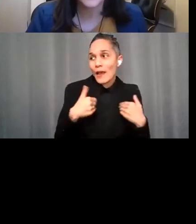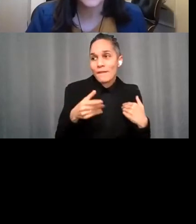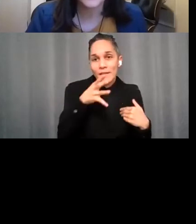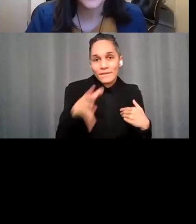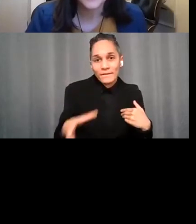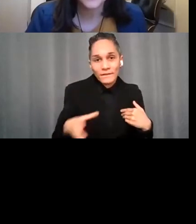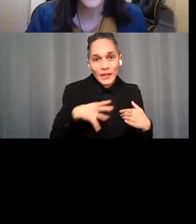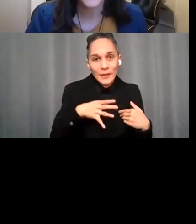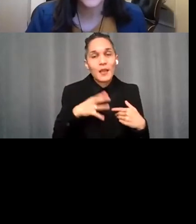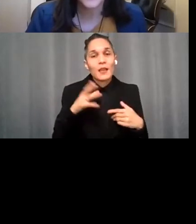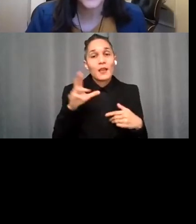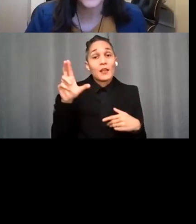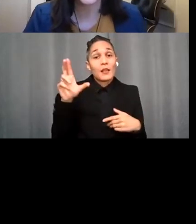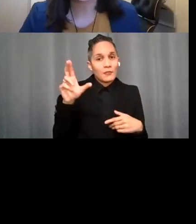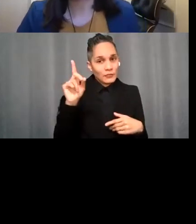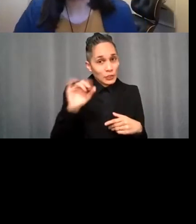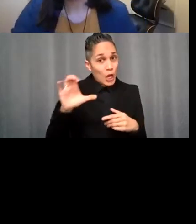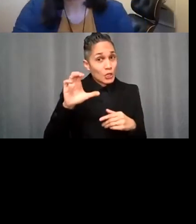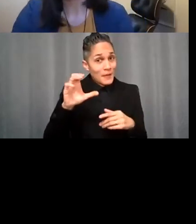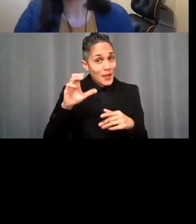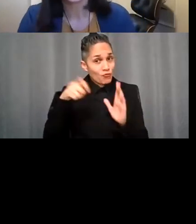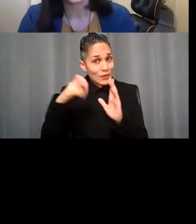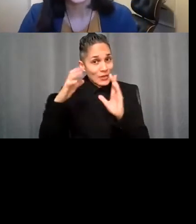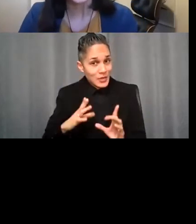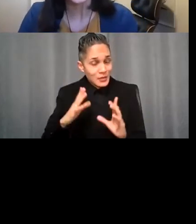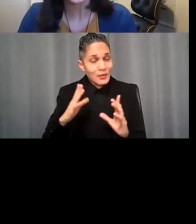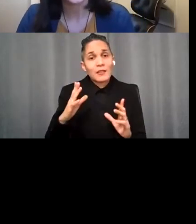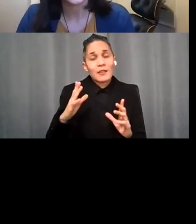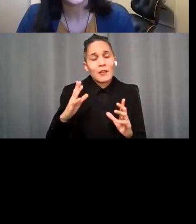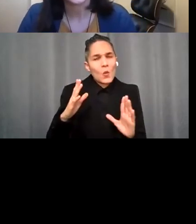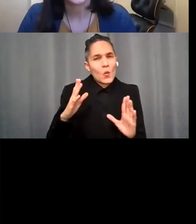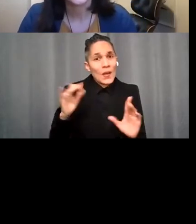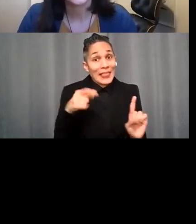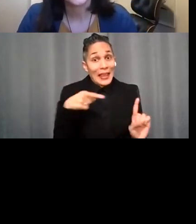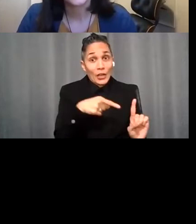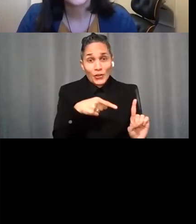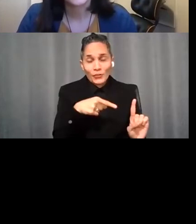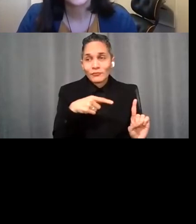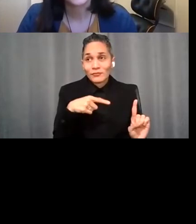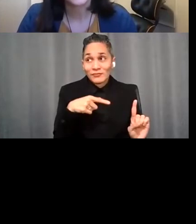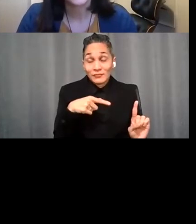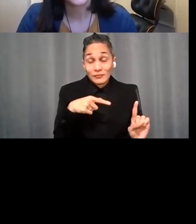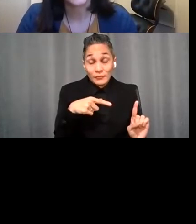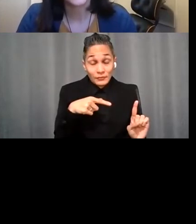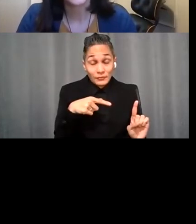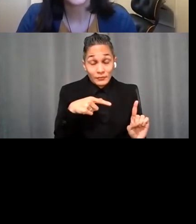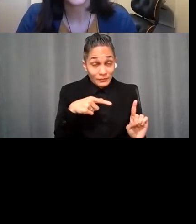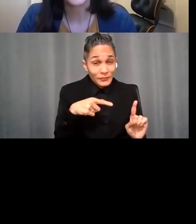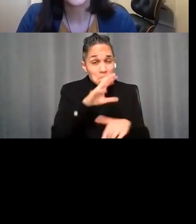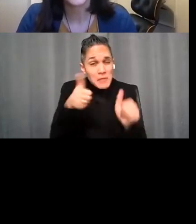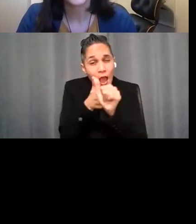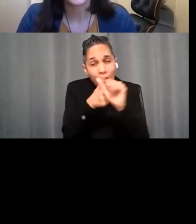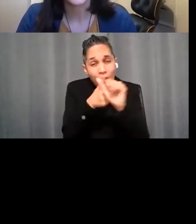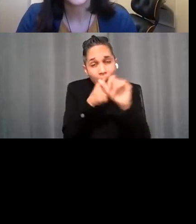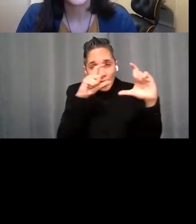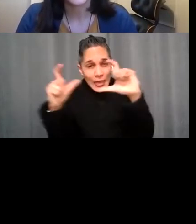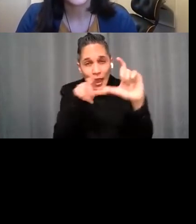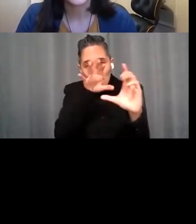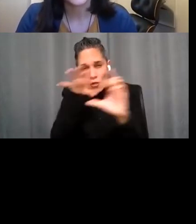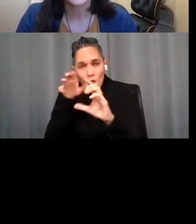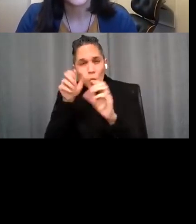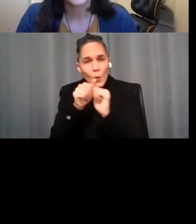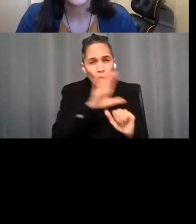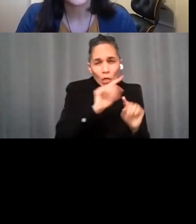female documentarian like her behind the camera in the edit room with